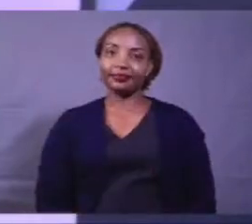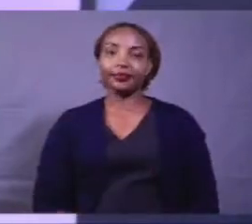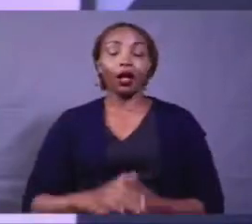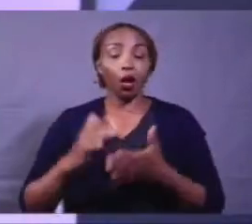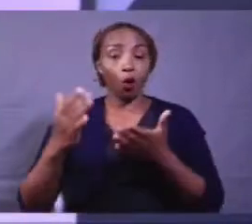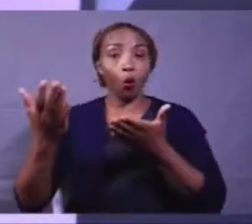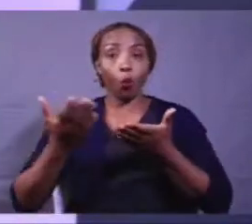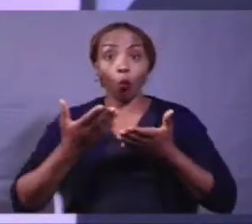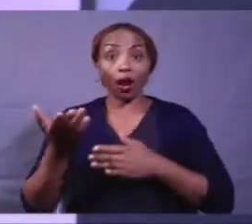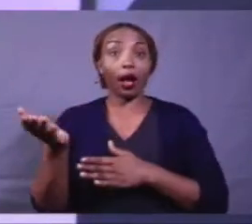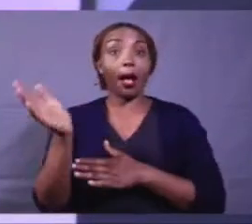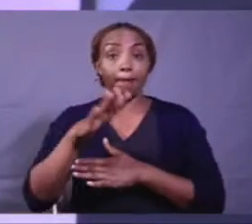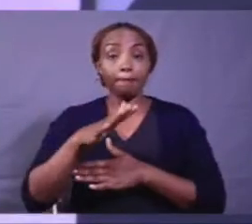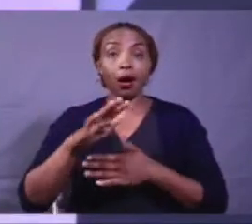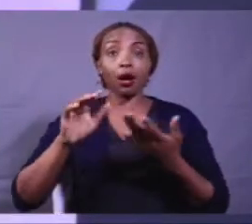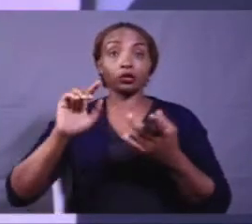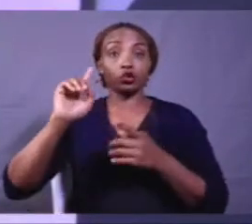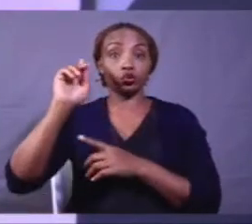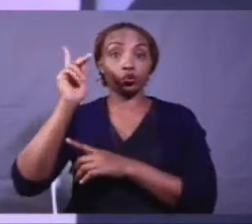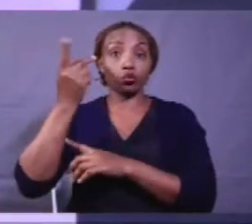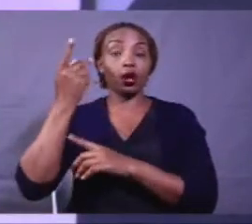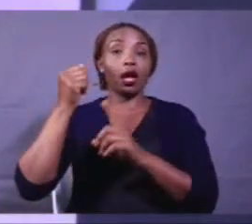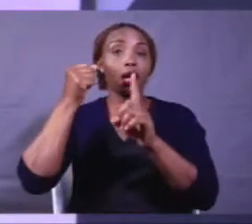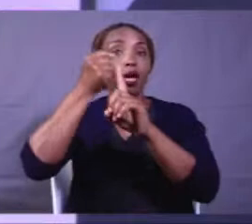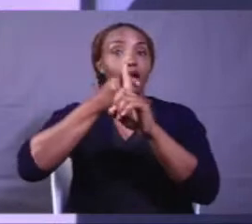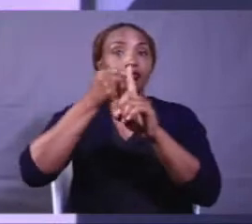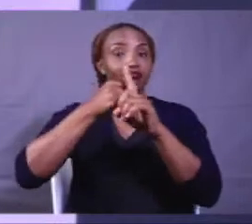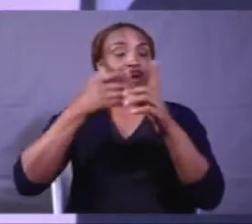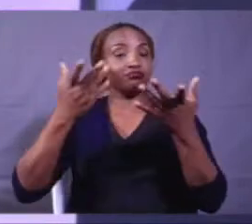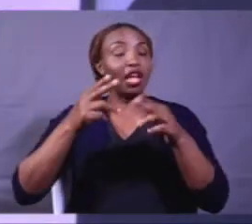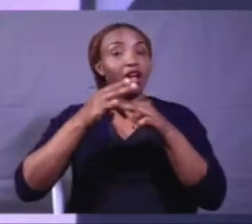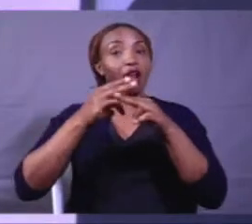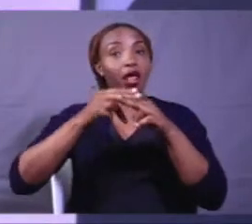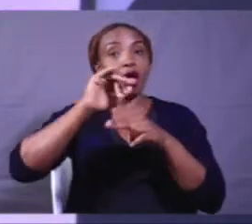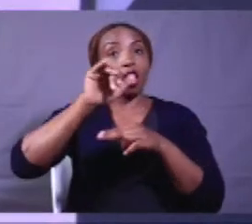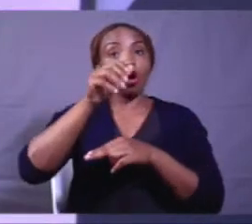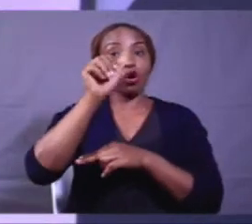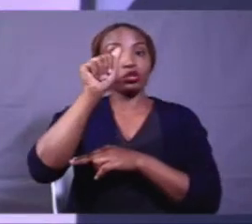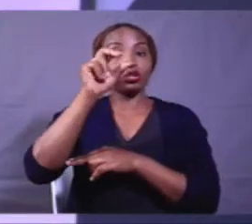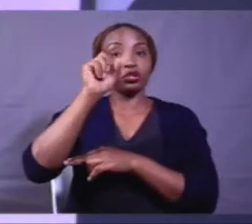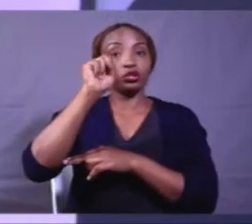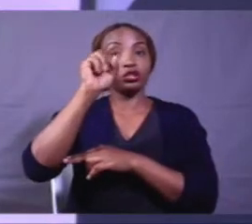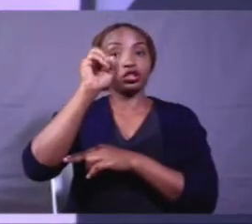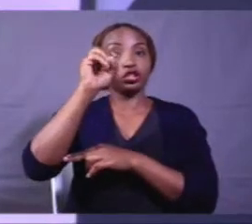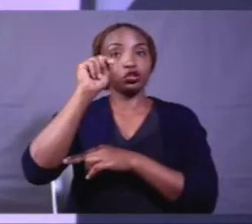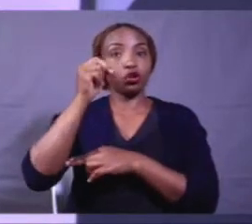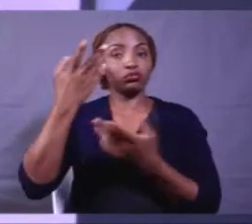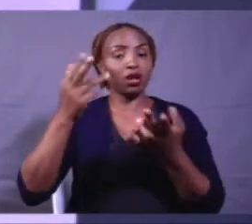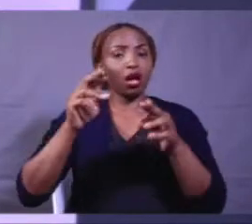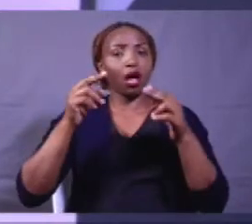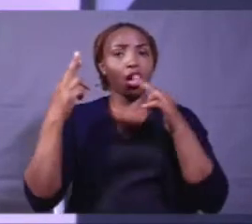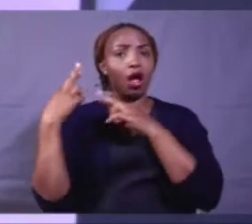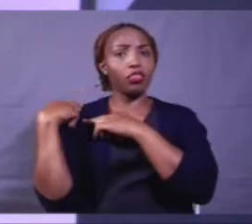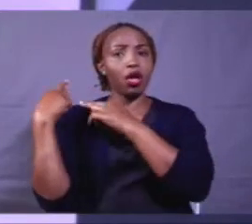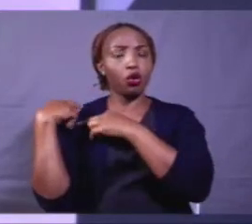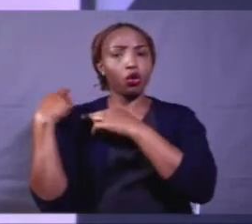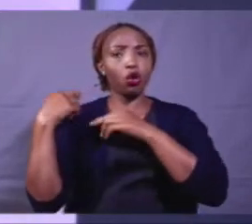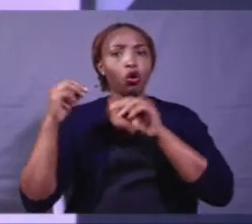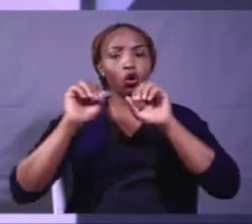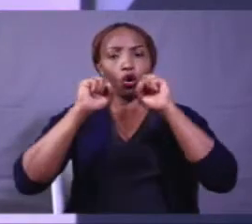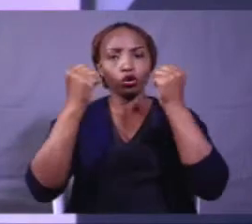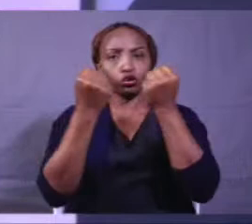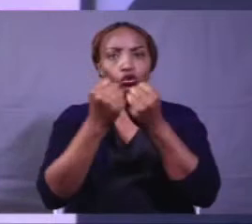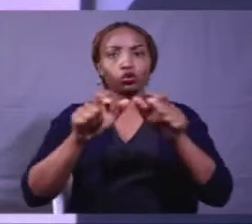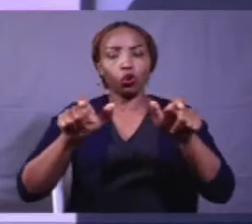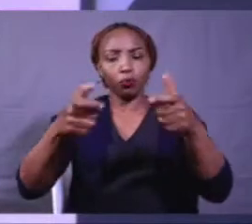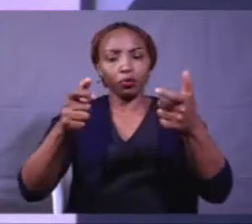Welcome back to Impact Kenya with me, Jason Nyantino. Tonight, we are focusing on the role of social media in the ongoing